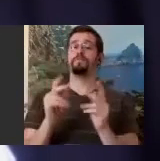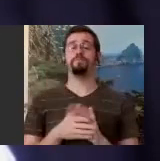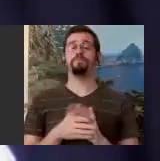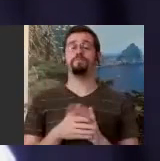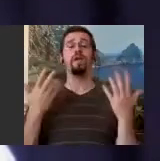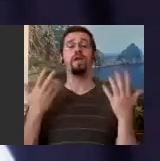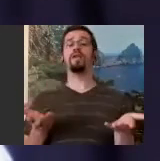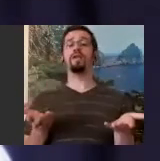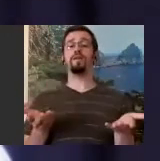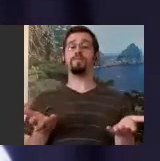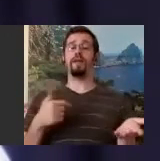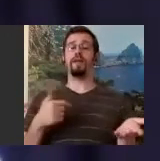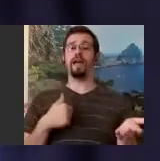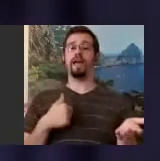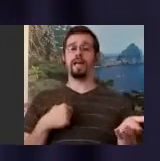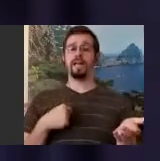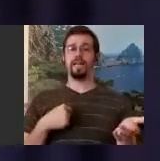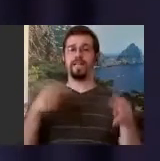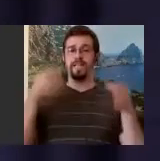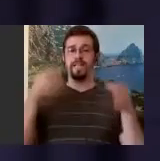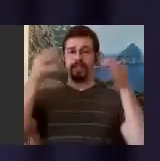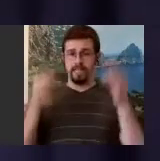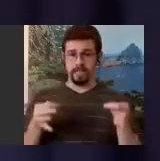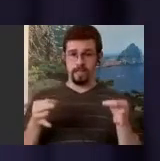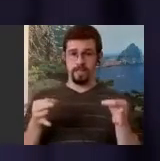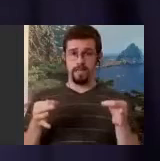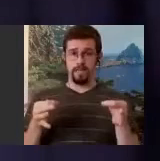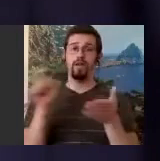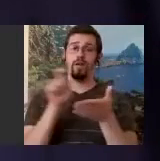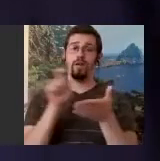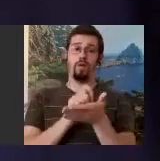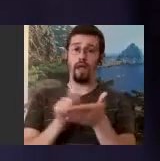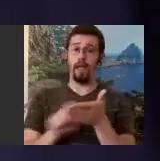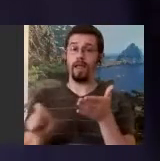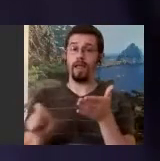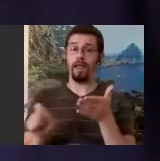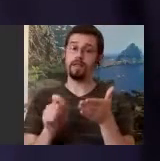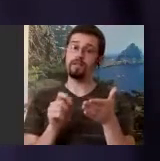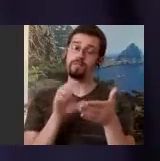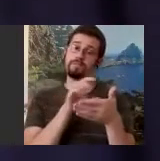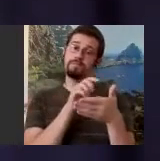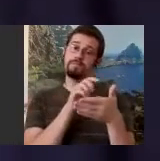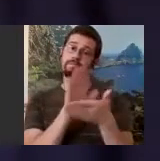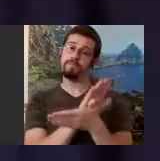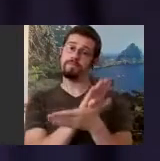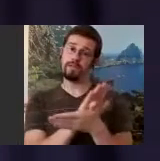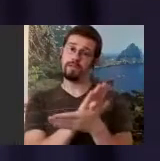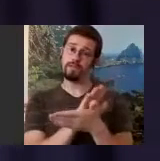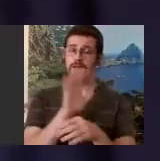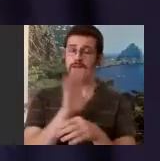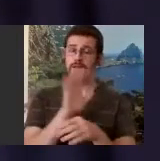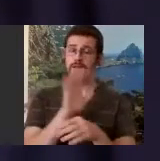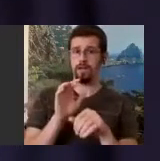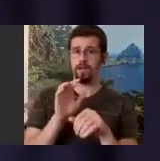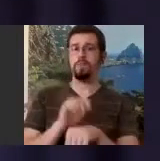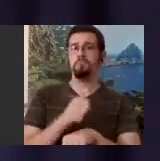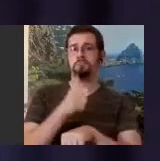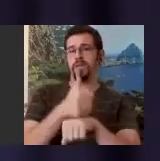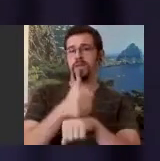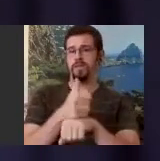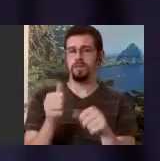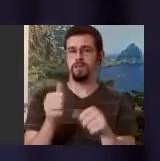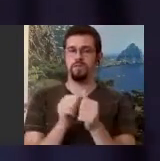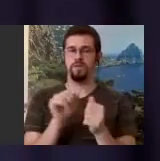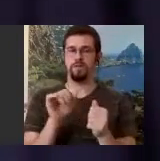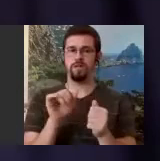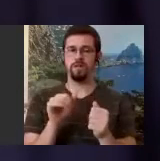So I decided to write a piece for a facial expressionist and a bassist, and